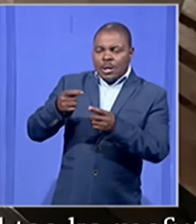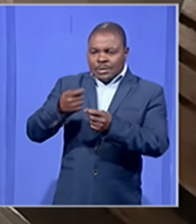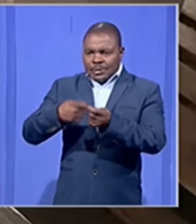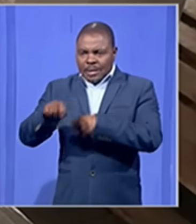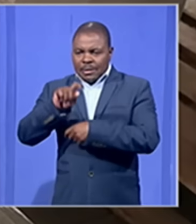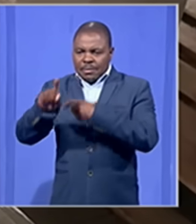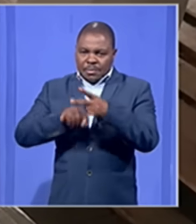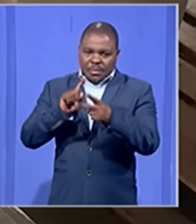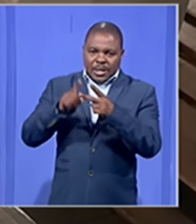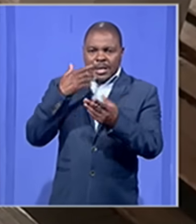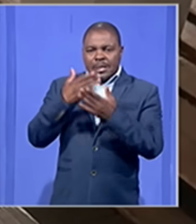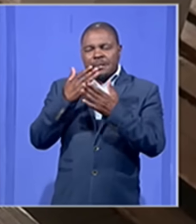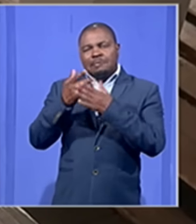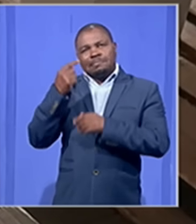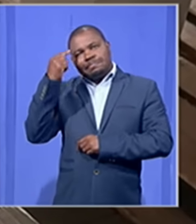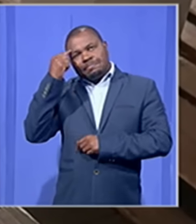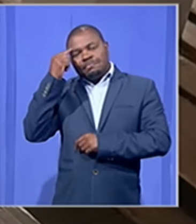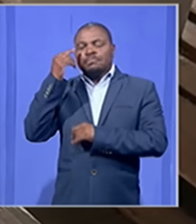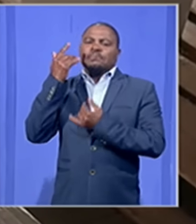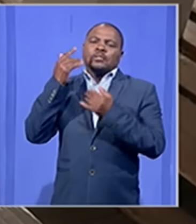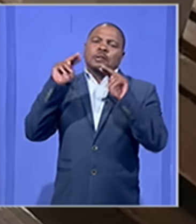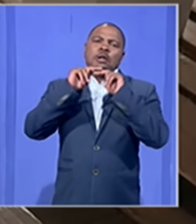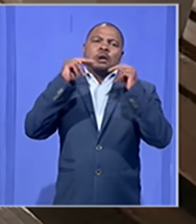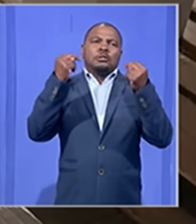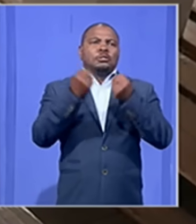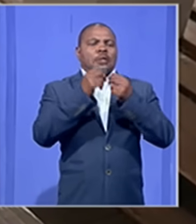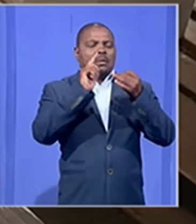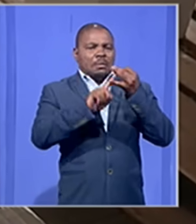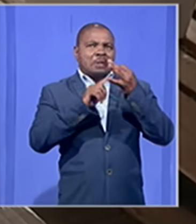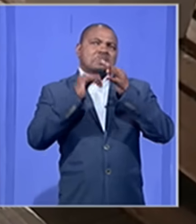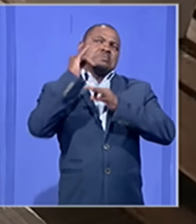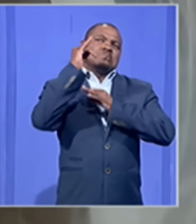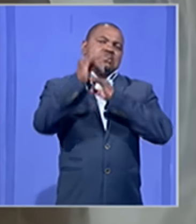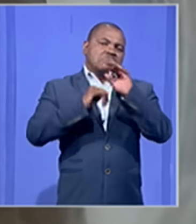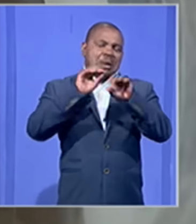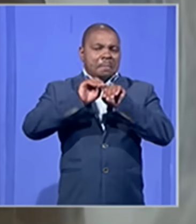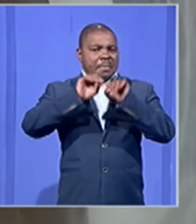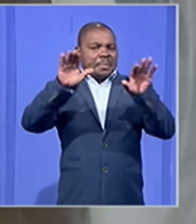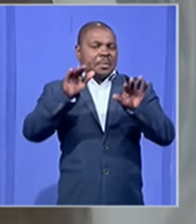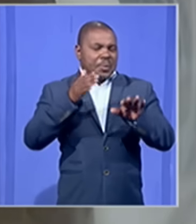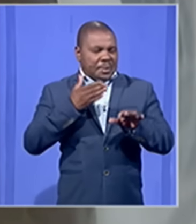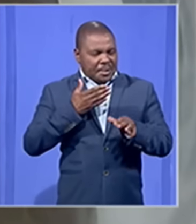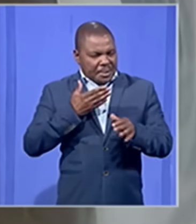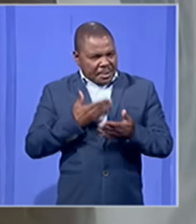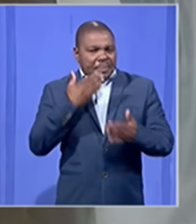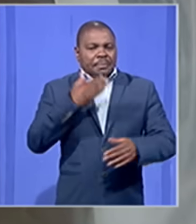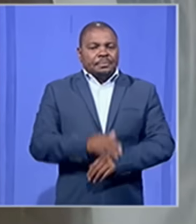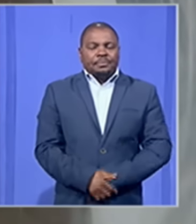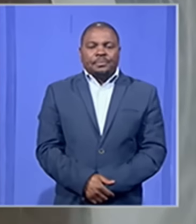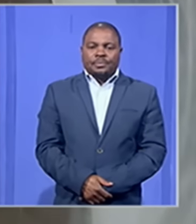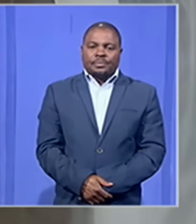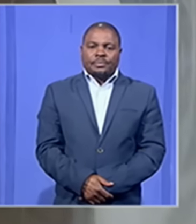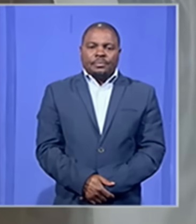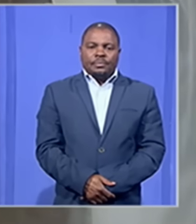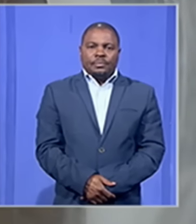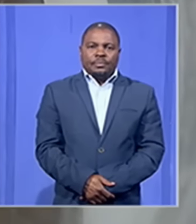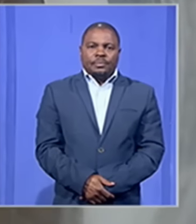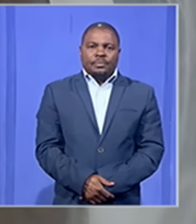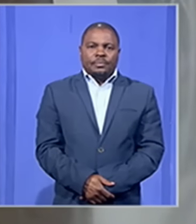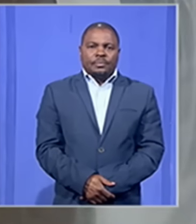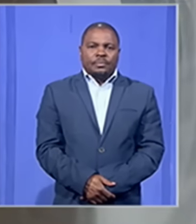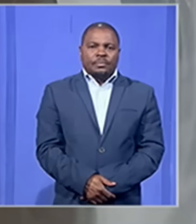a ka thoma go rekiša mebarakeng ya bosetšhaba le ya boditšhabatšhaba. Ke ba tseba Maboa, ditabeng tša